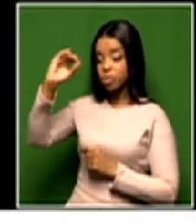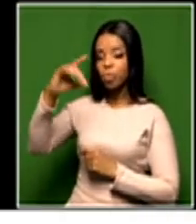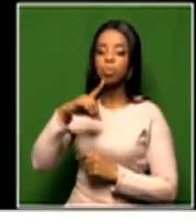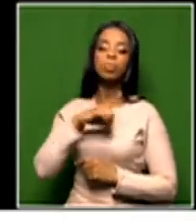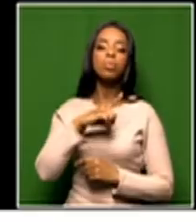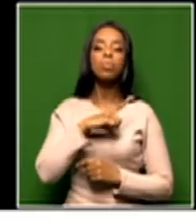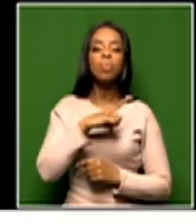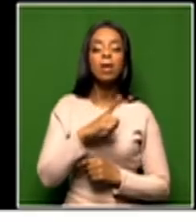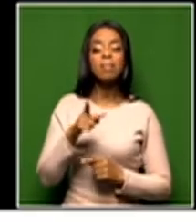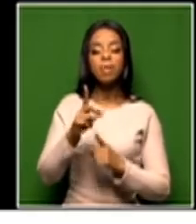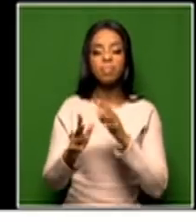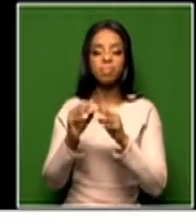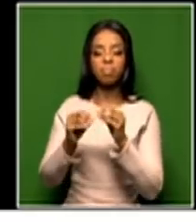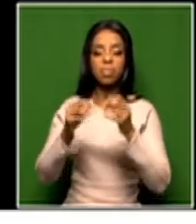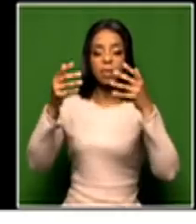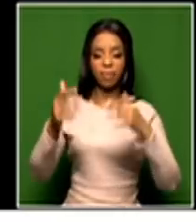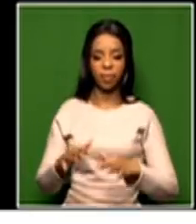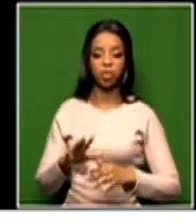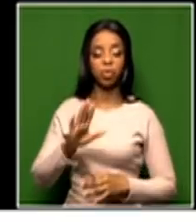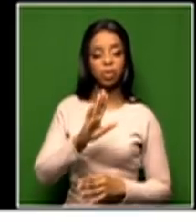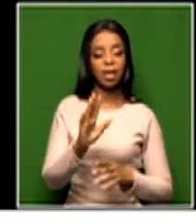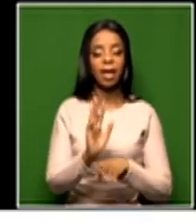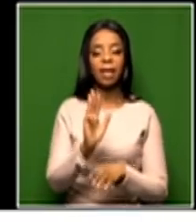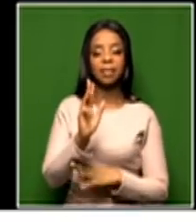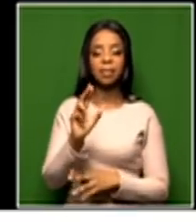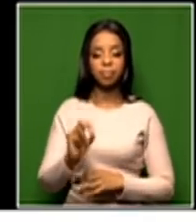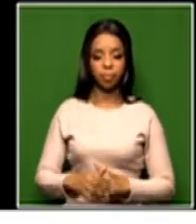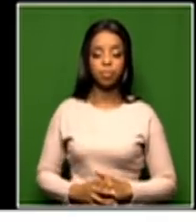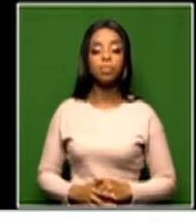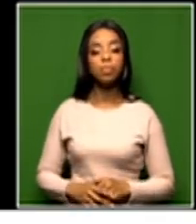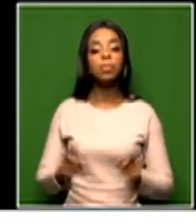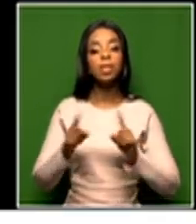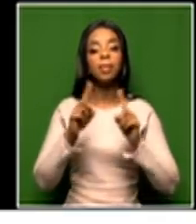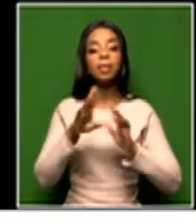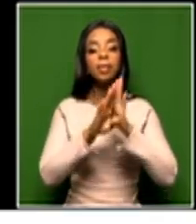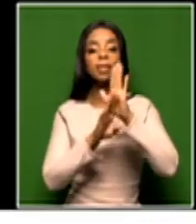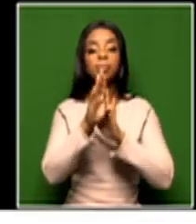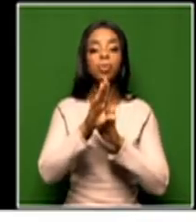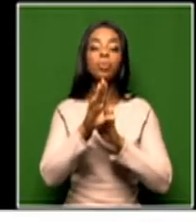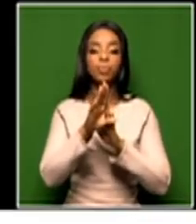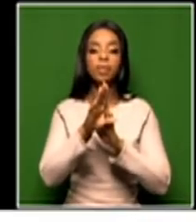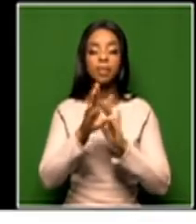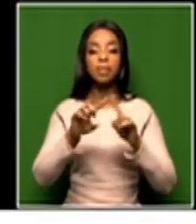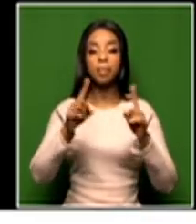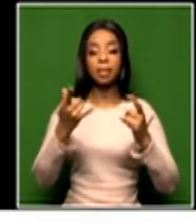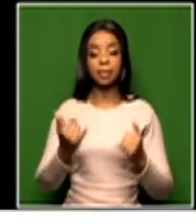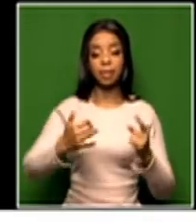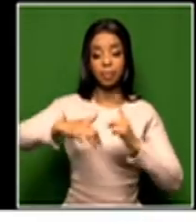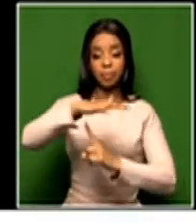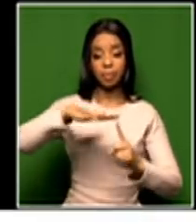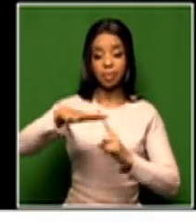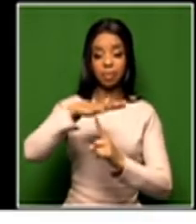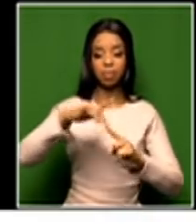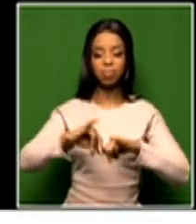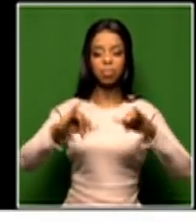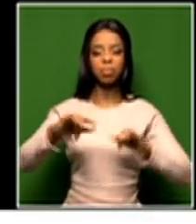been renovated, revamped, and improved, the state would not have incurred the losses that we did,